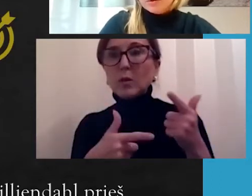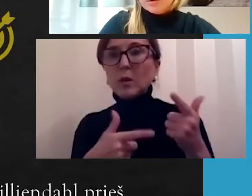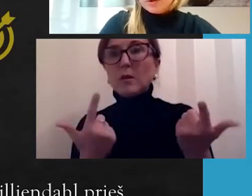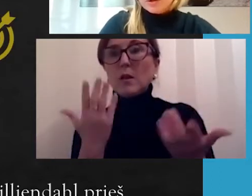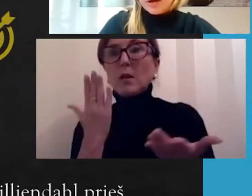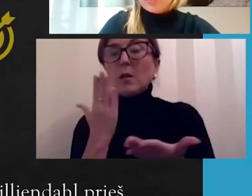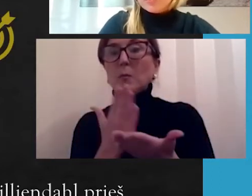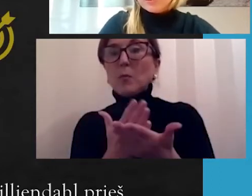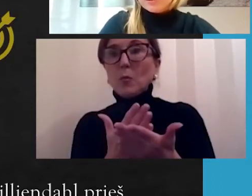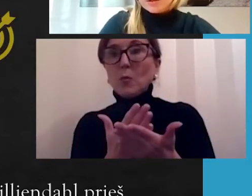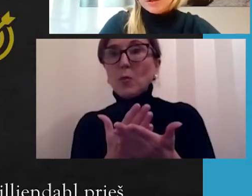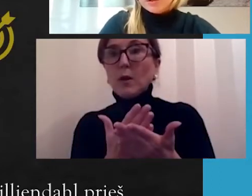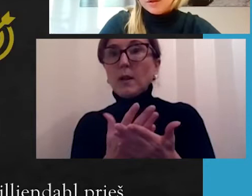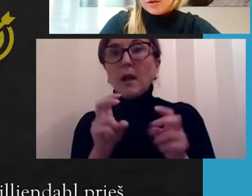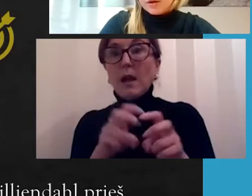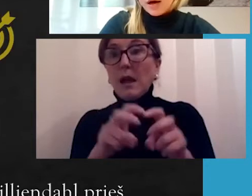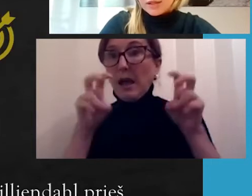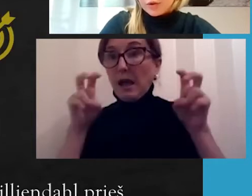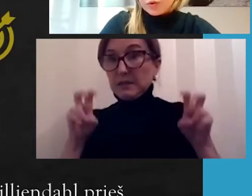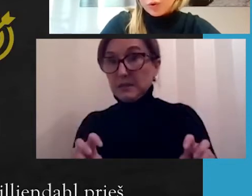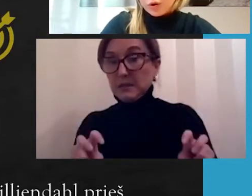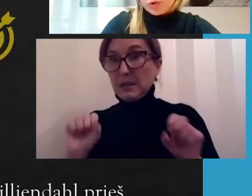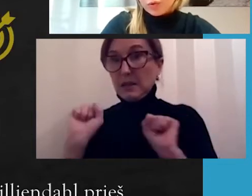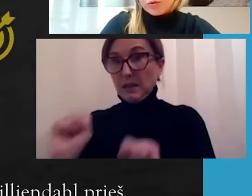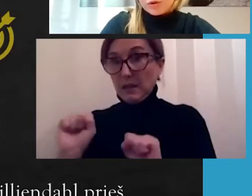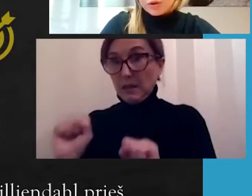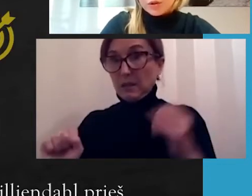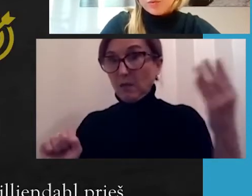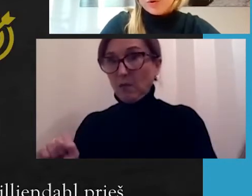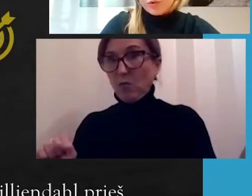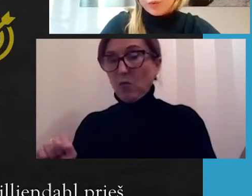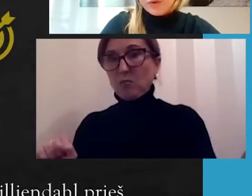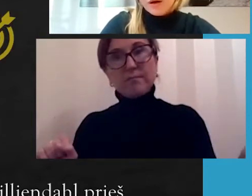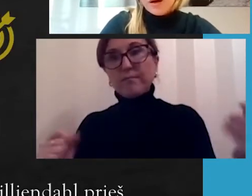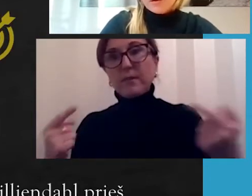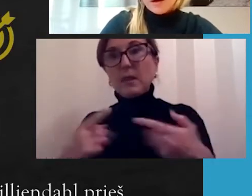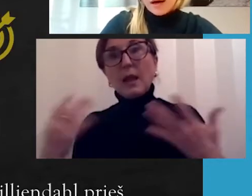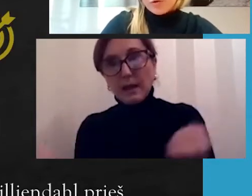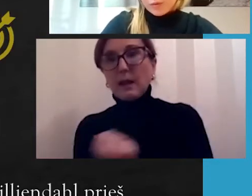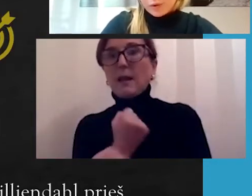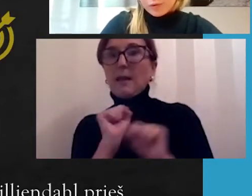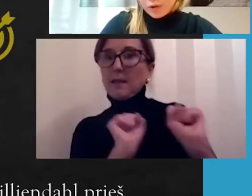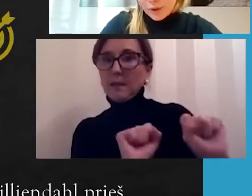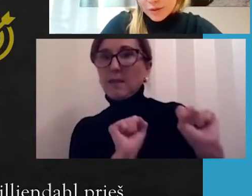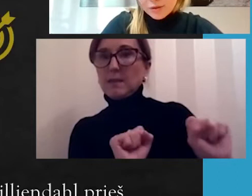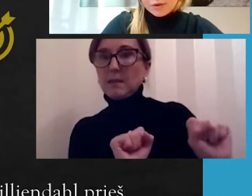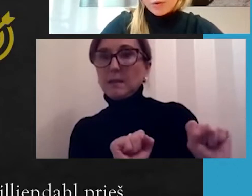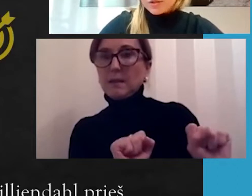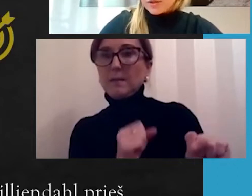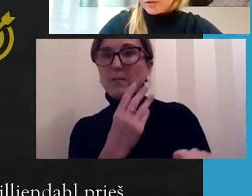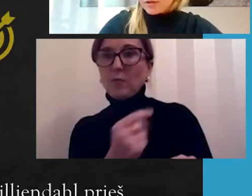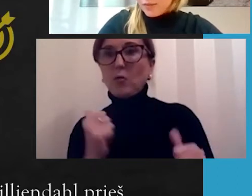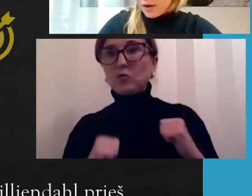The formal and artificial features cannot be considered as criteria